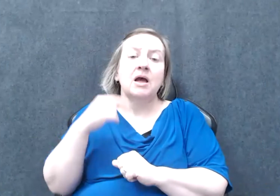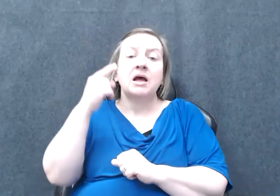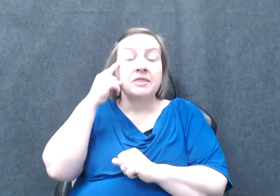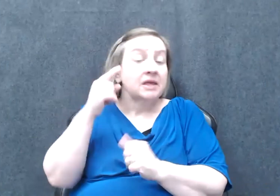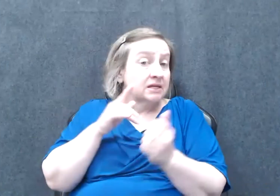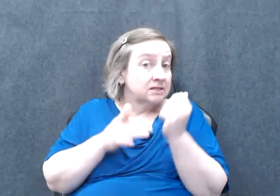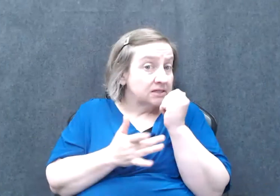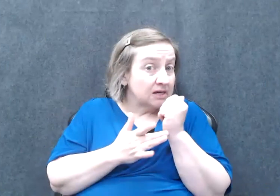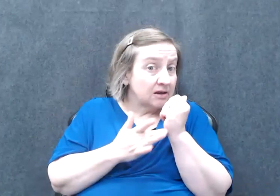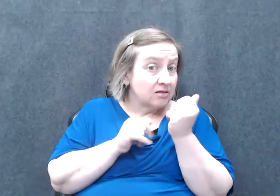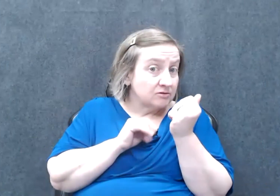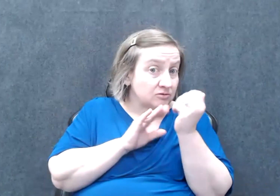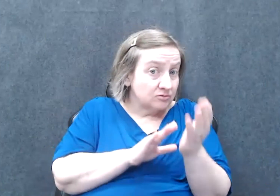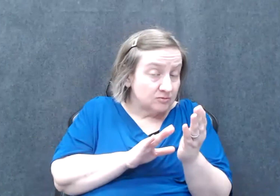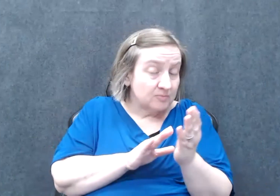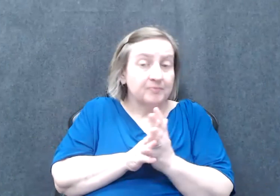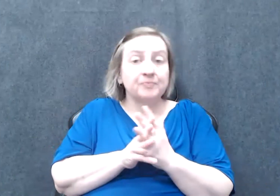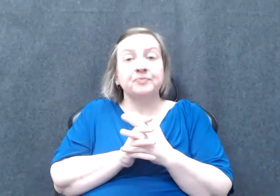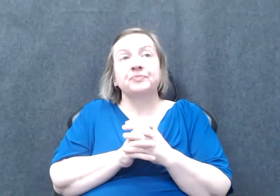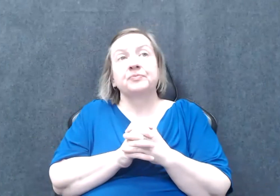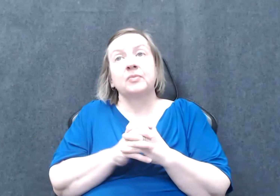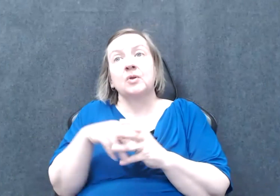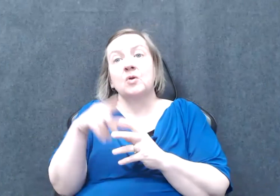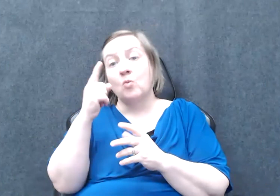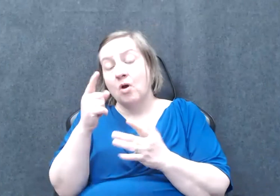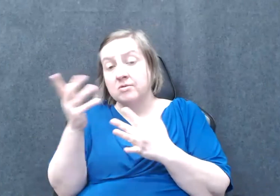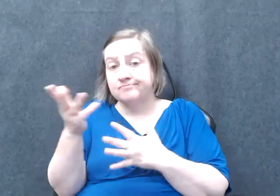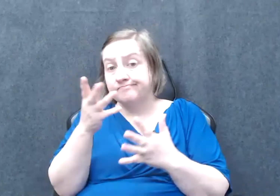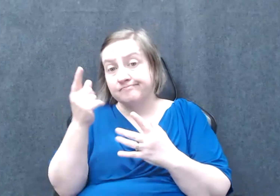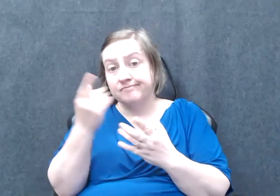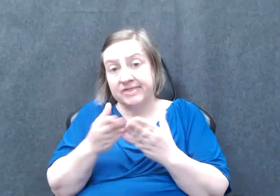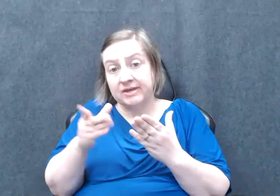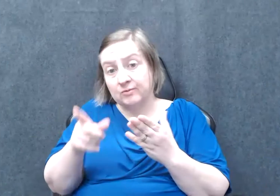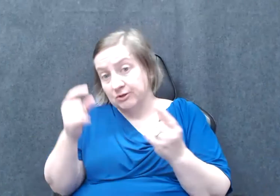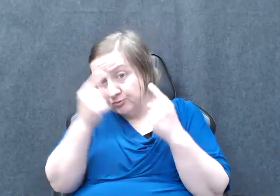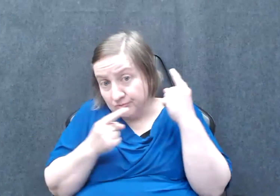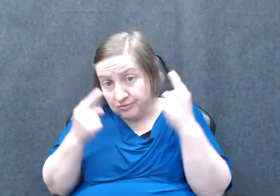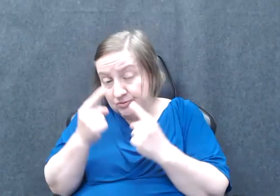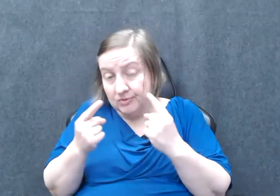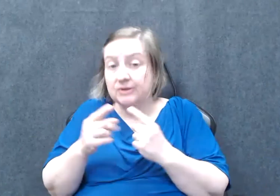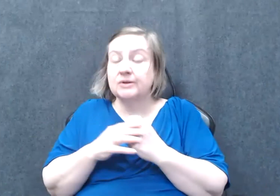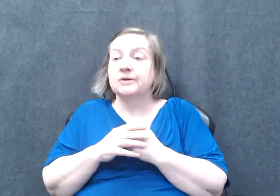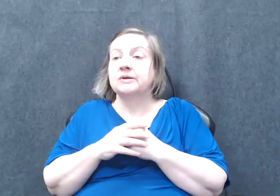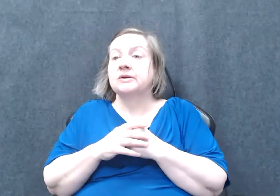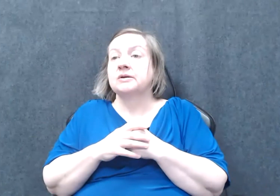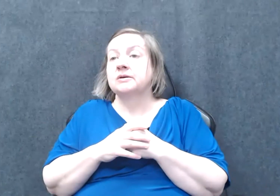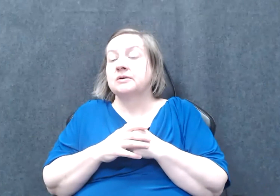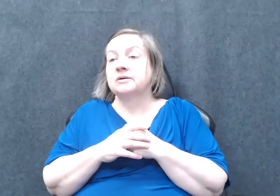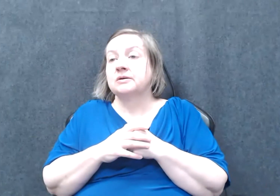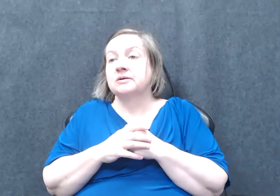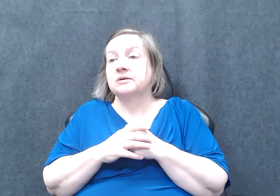side, one of the trade-offs or considerations is